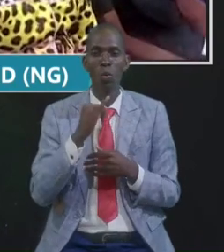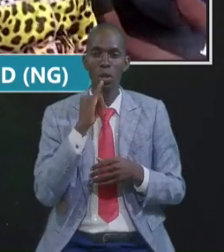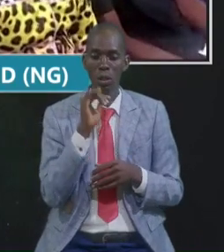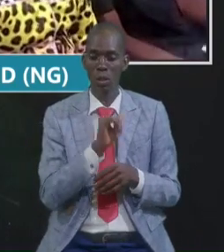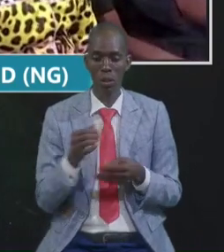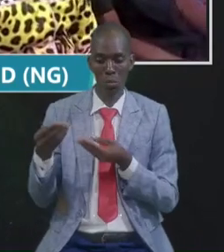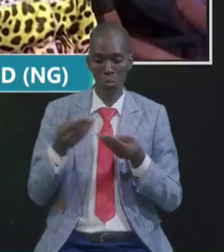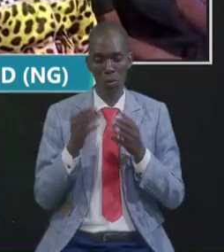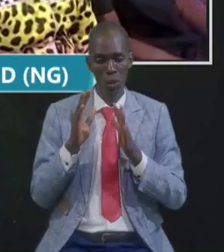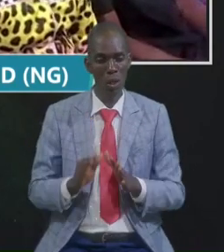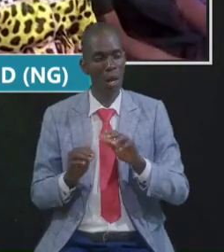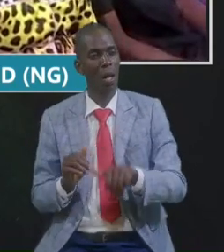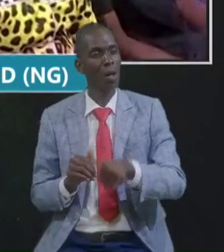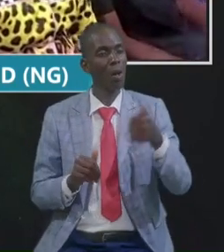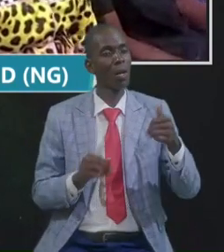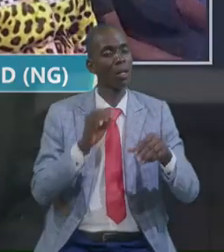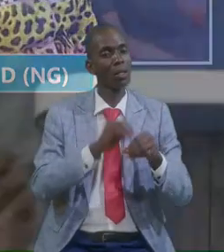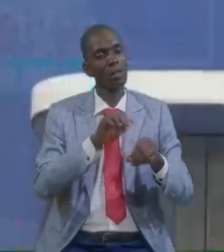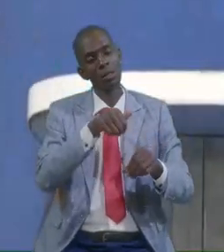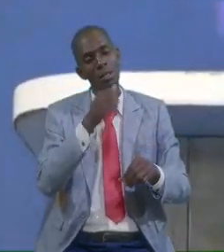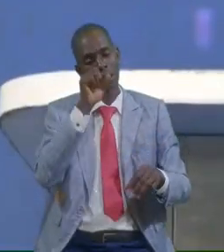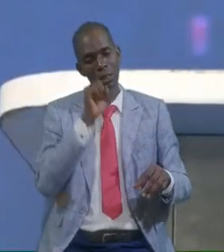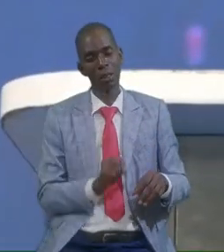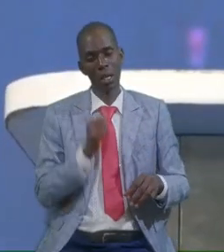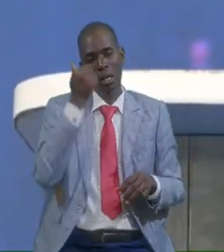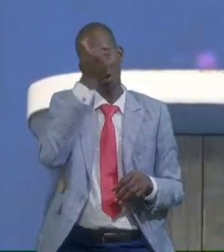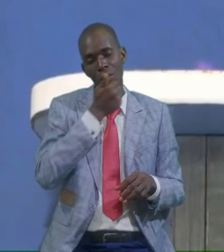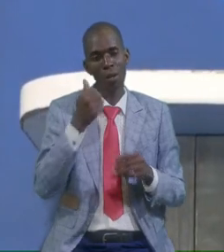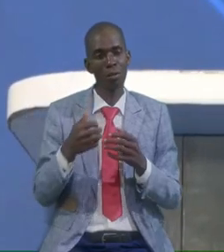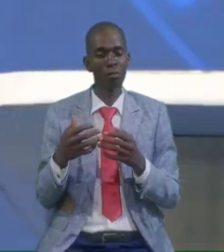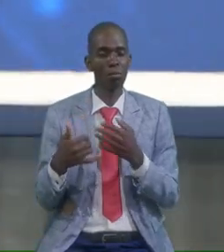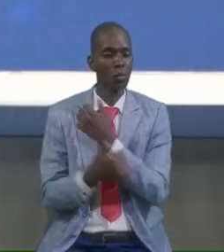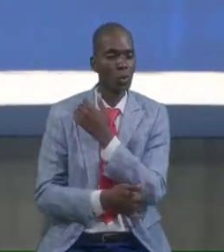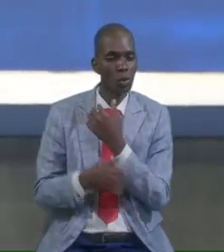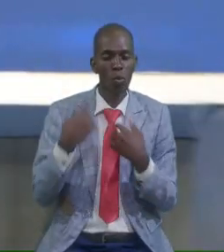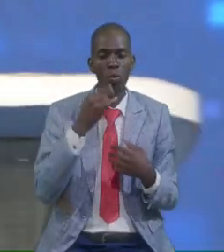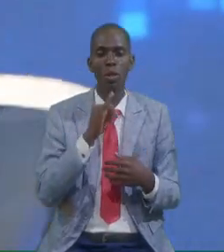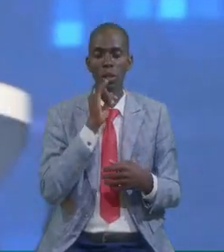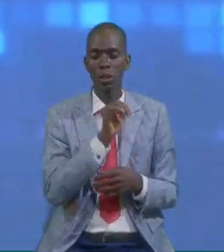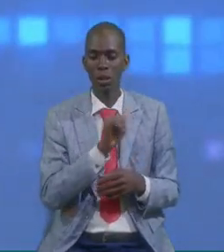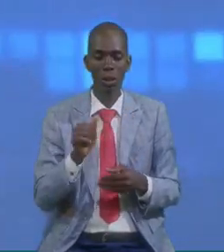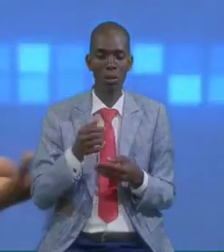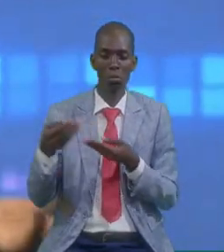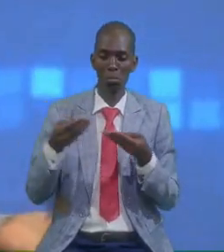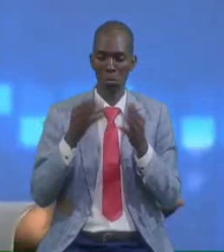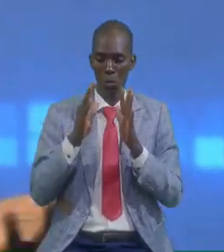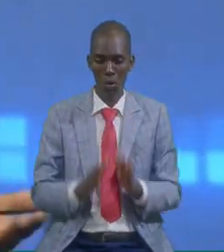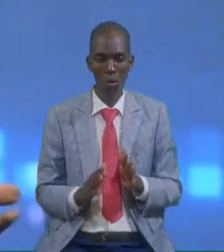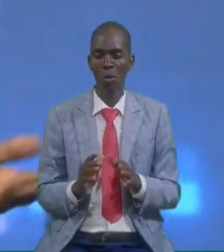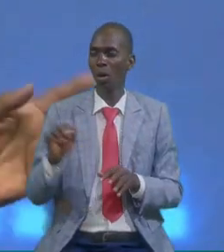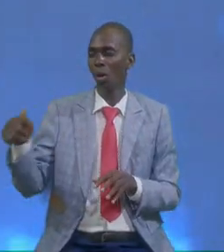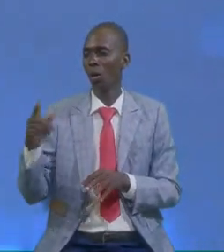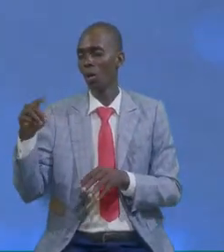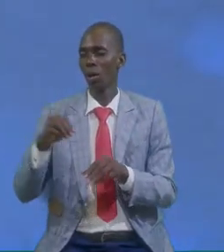another one in Southern African country who is a mediator, another one in West